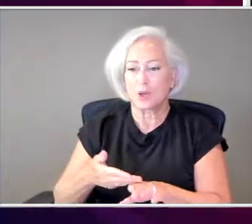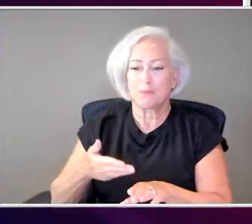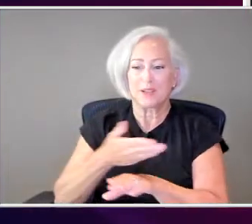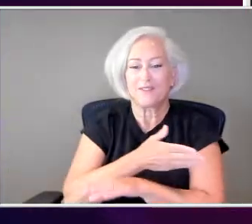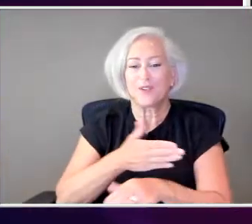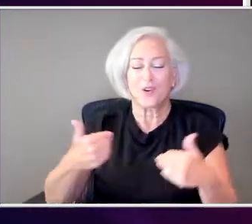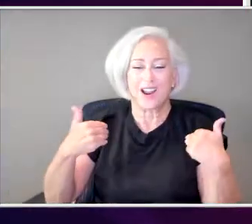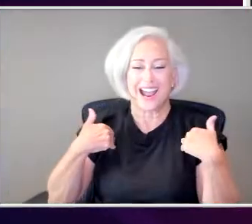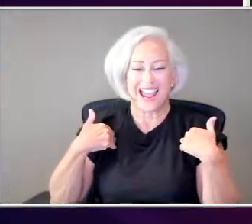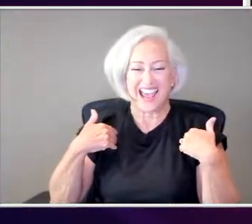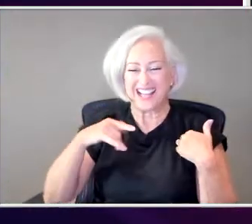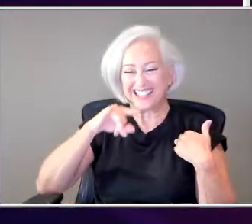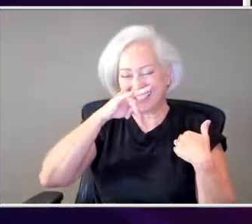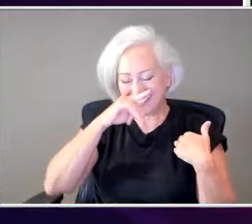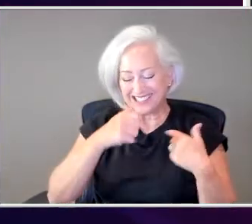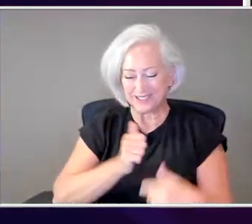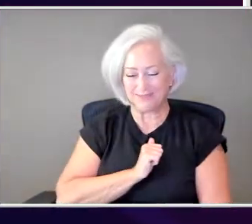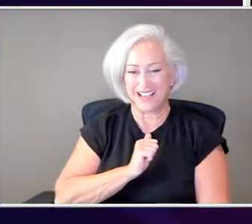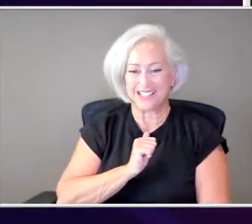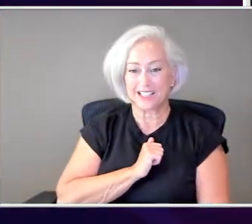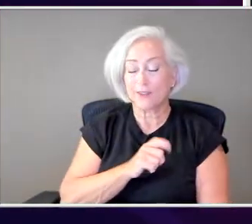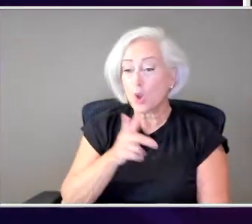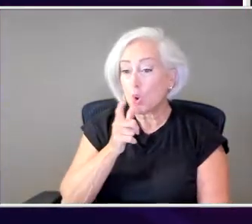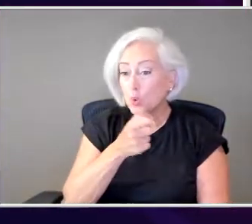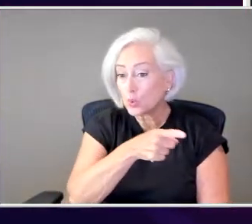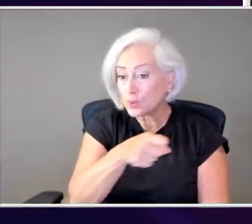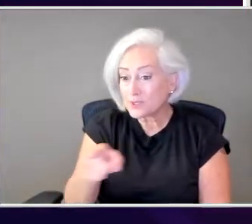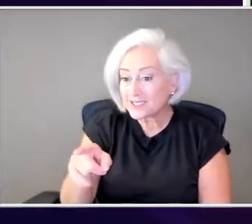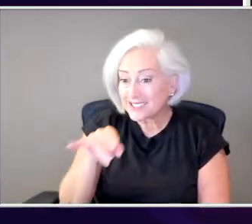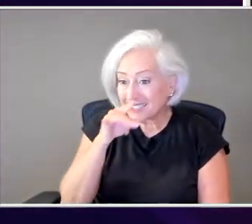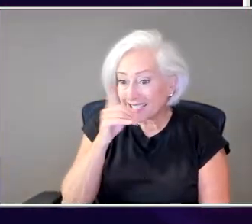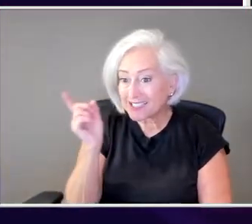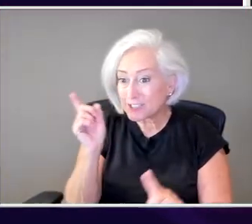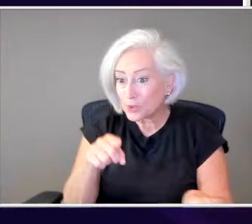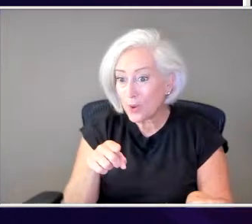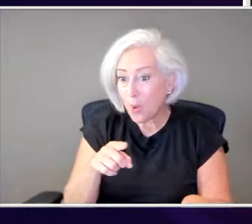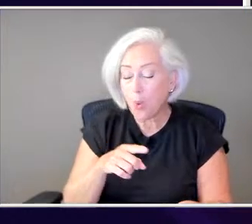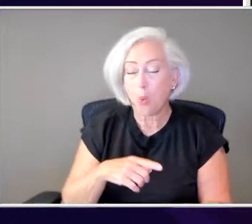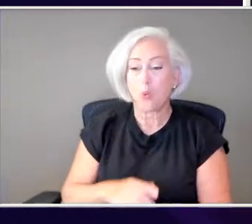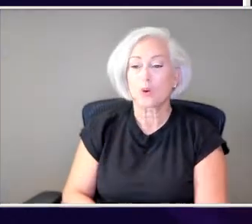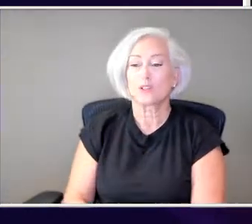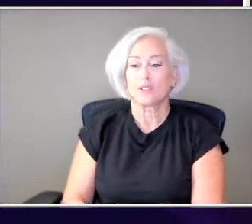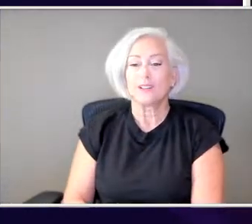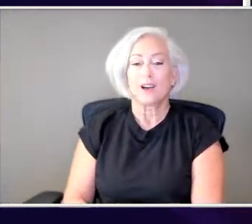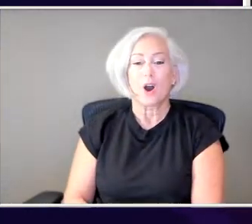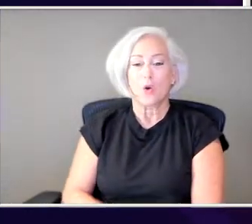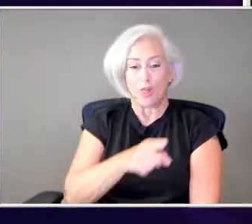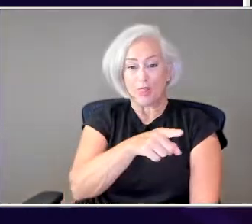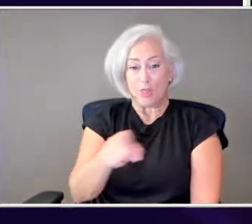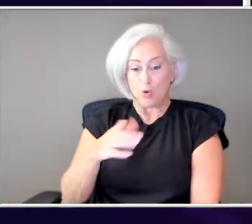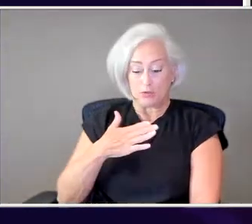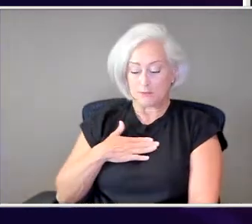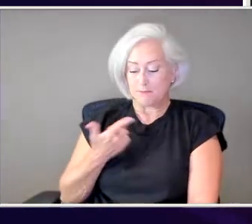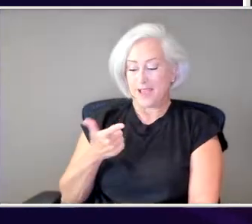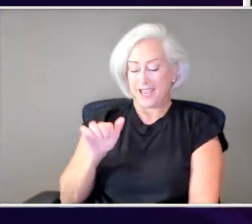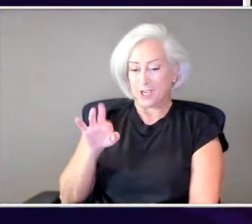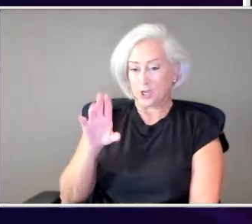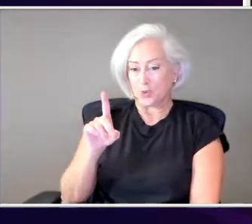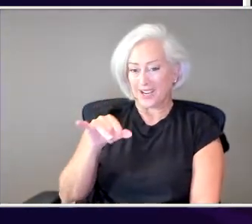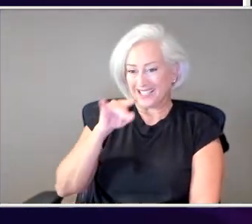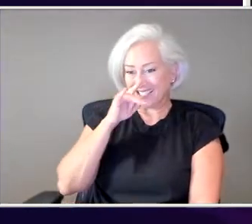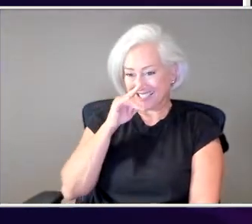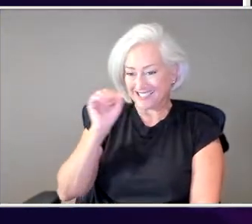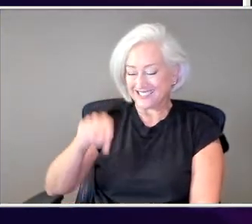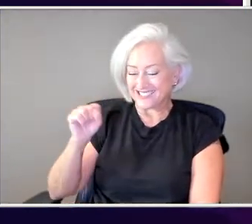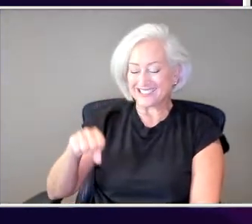wonderful place, and it gets better every year. Whose kids were you taking? Oh, those were my grandkids. But